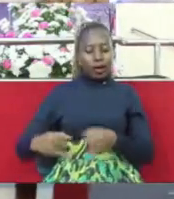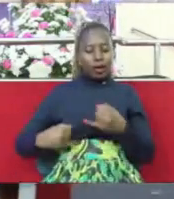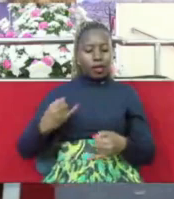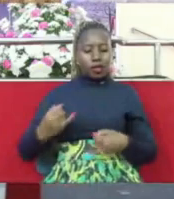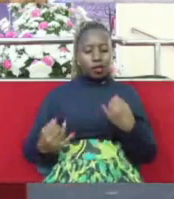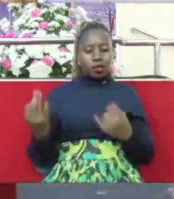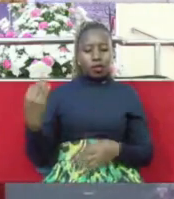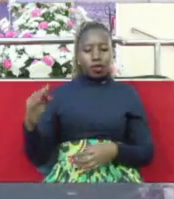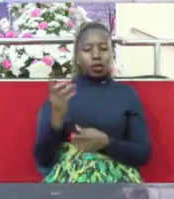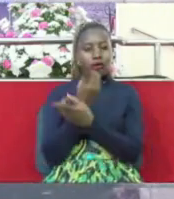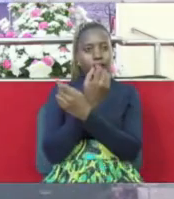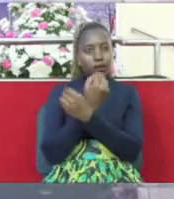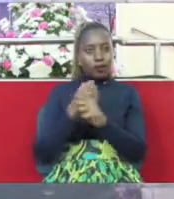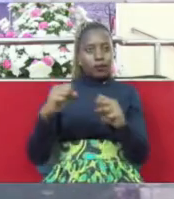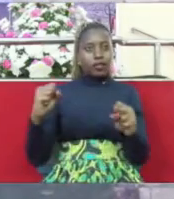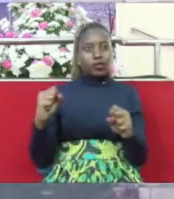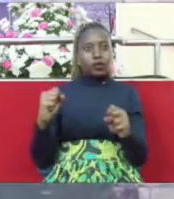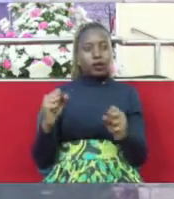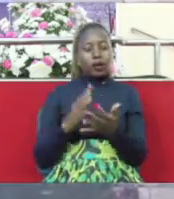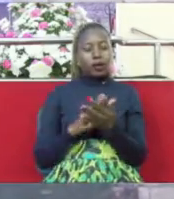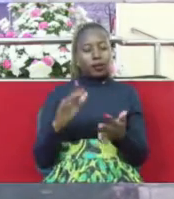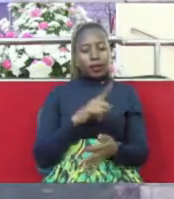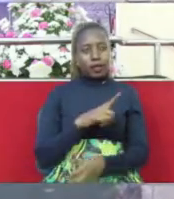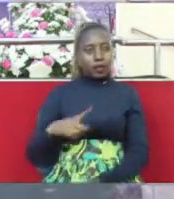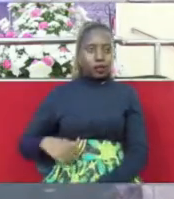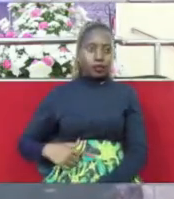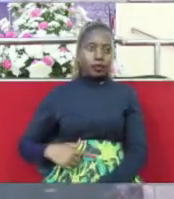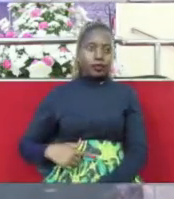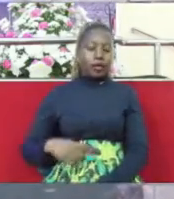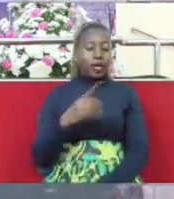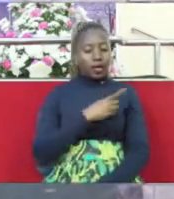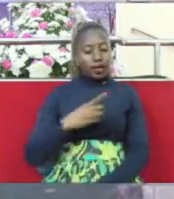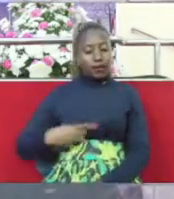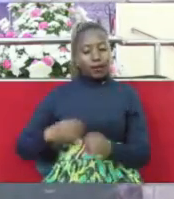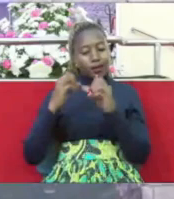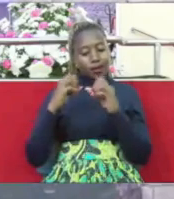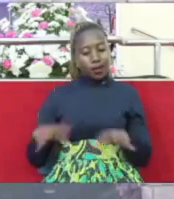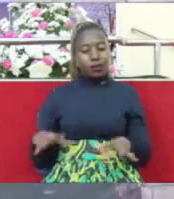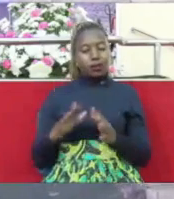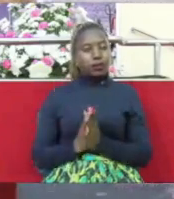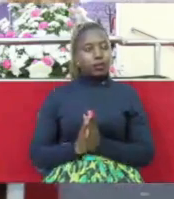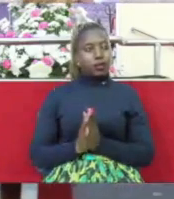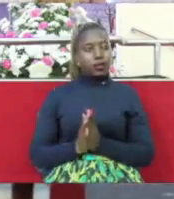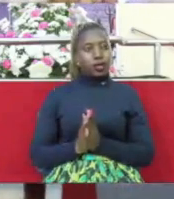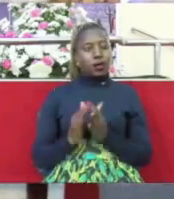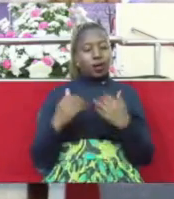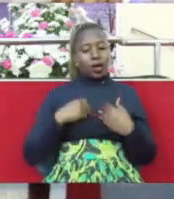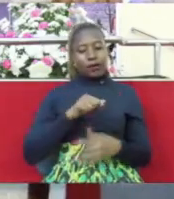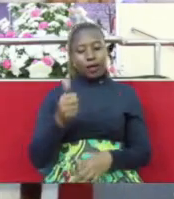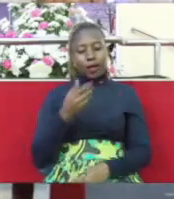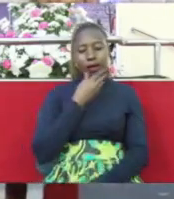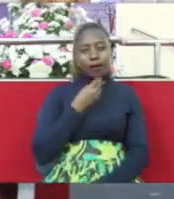salvation. Praise the name of the Lord. David lost it. There was a man by the name Samson